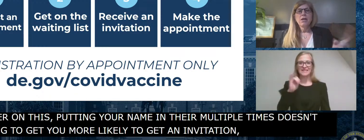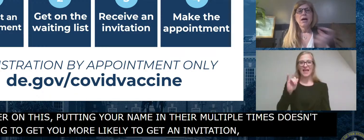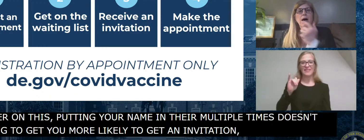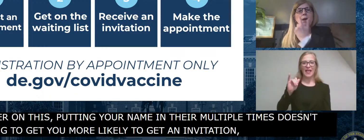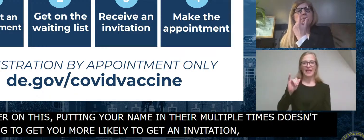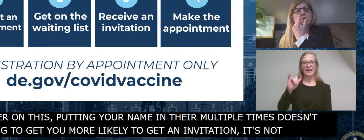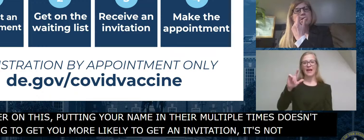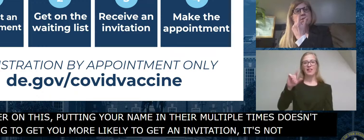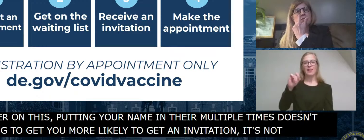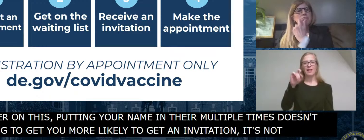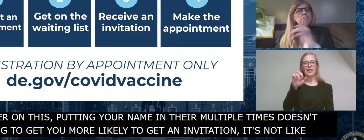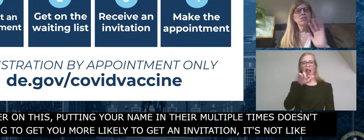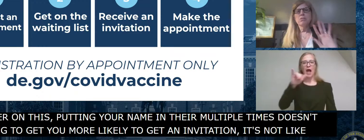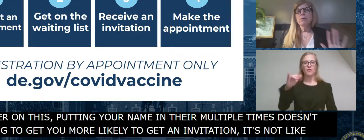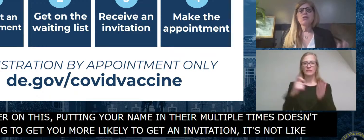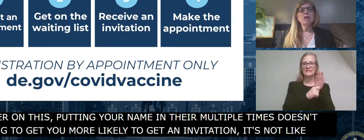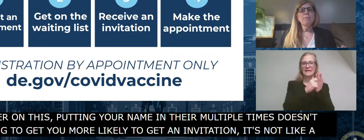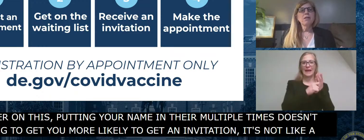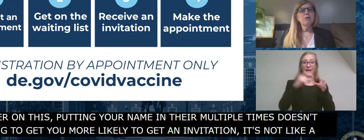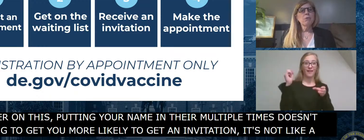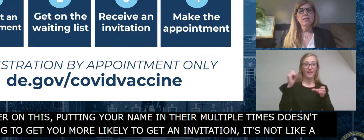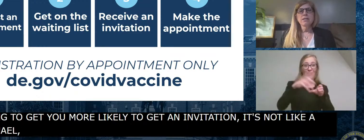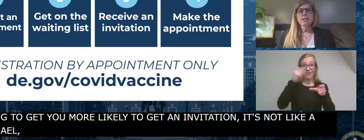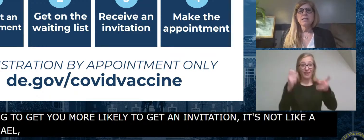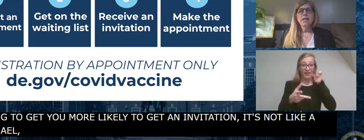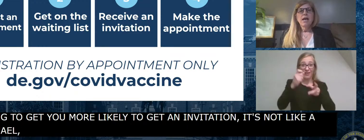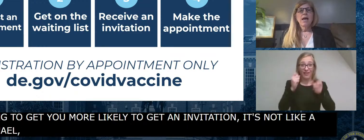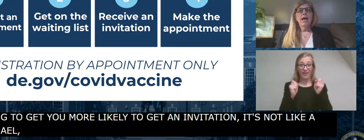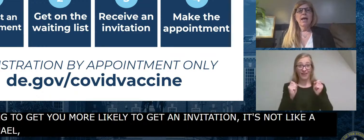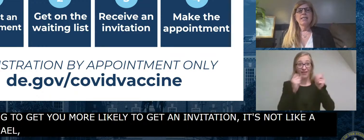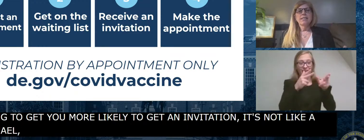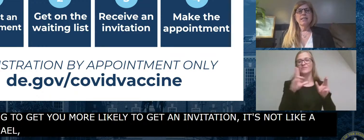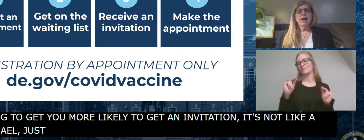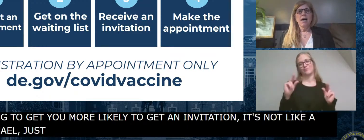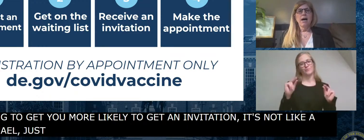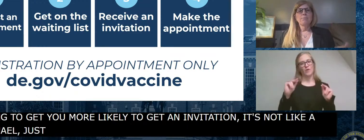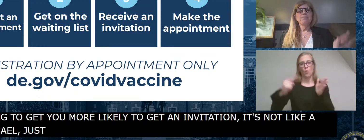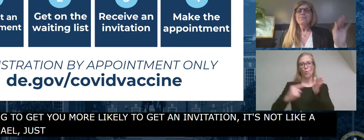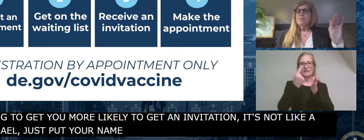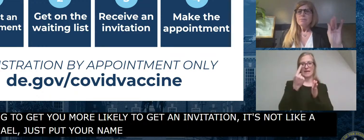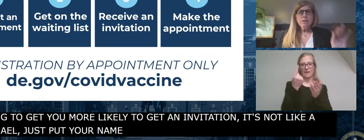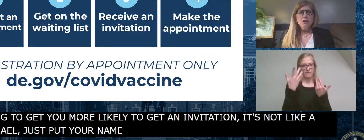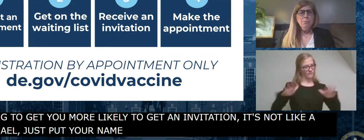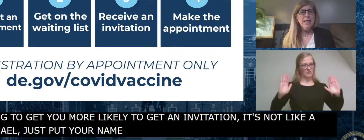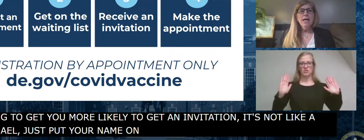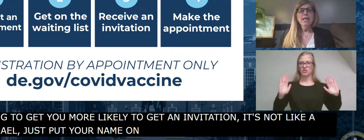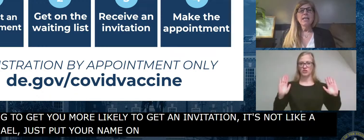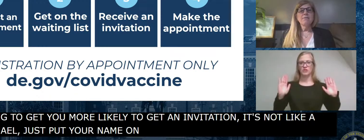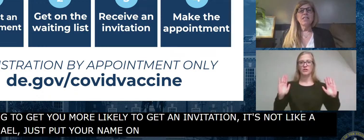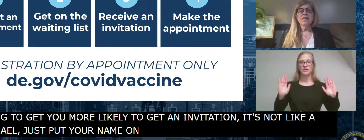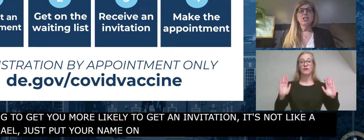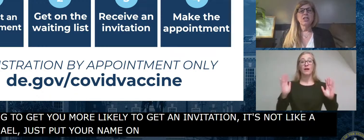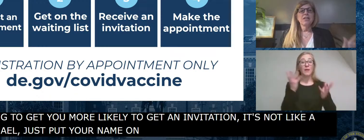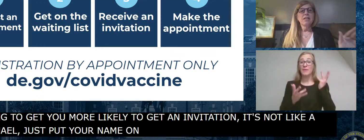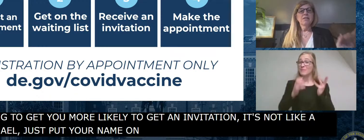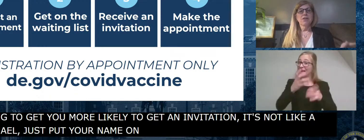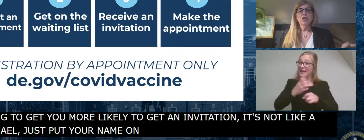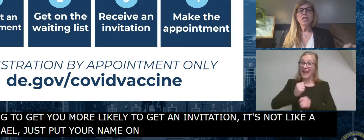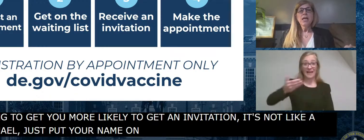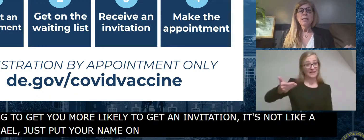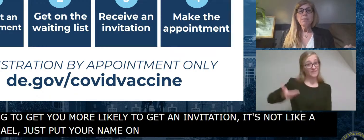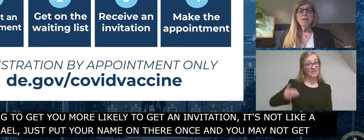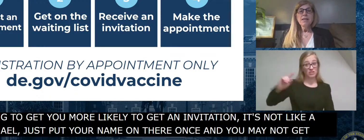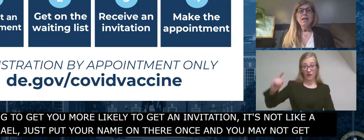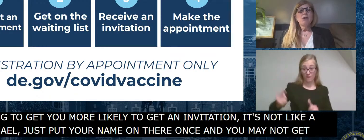So it's just put your name on there once, and you may not get an invitation the